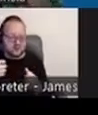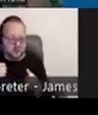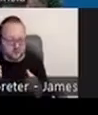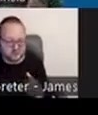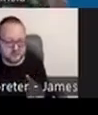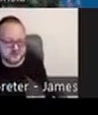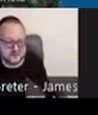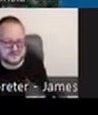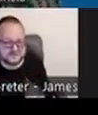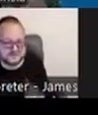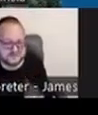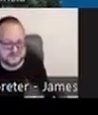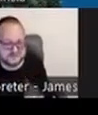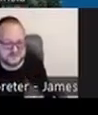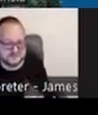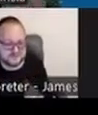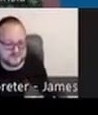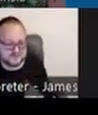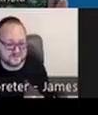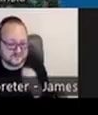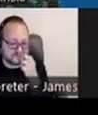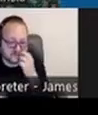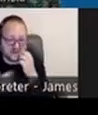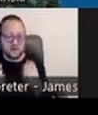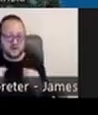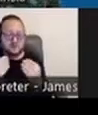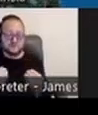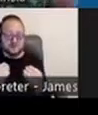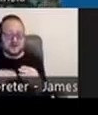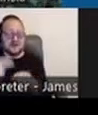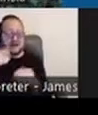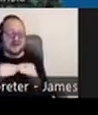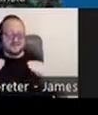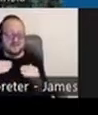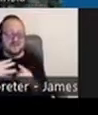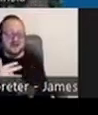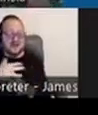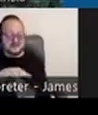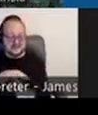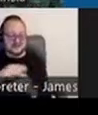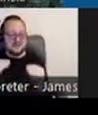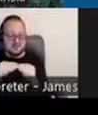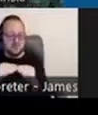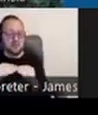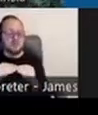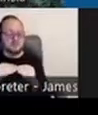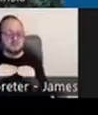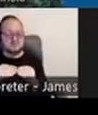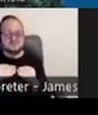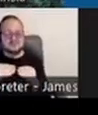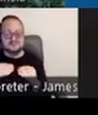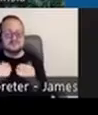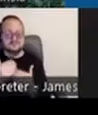delivery, etc. So wanted to provide that high-level context, a more discrete example of work that's happening